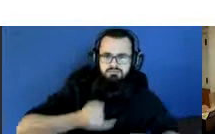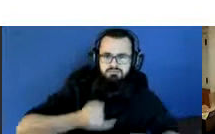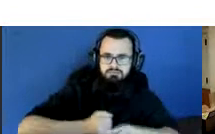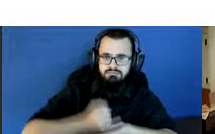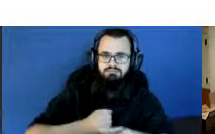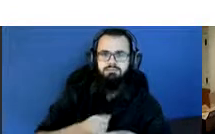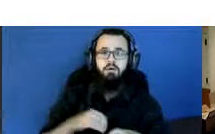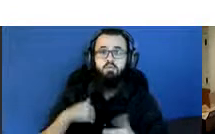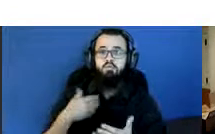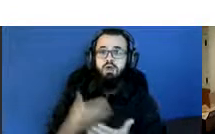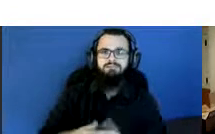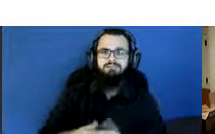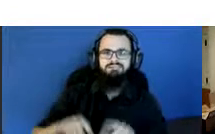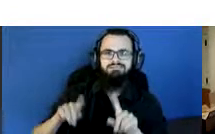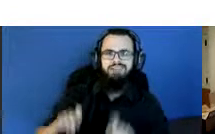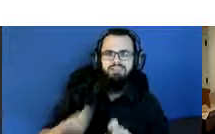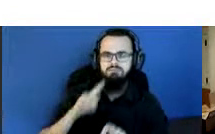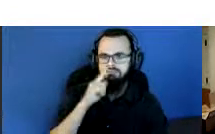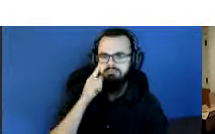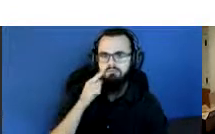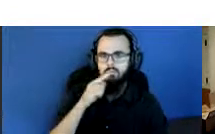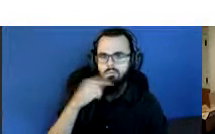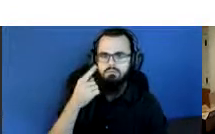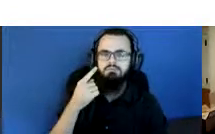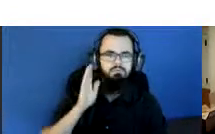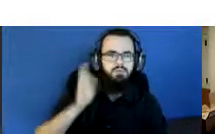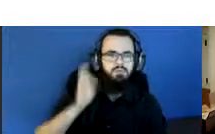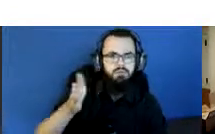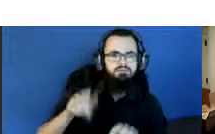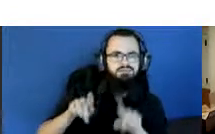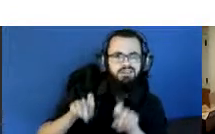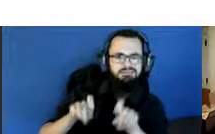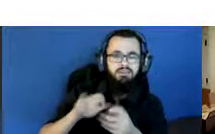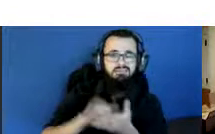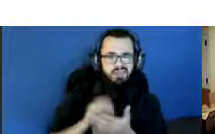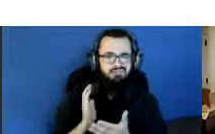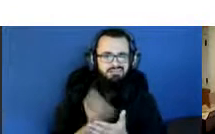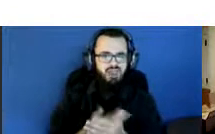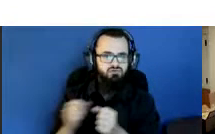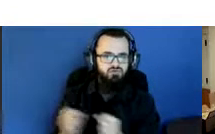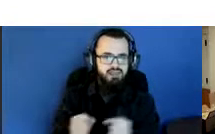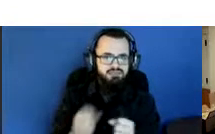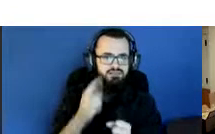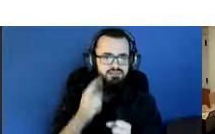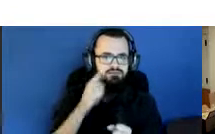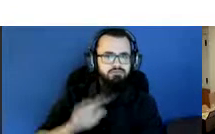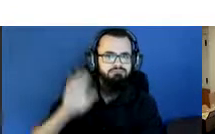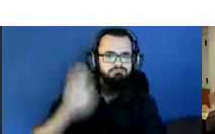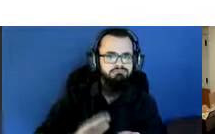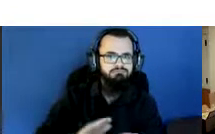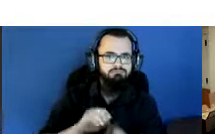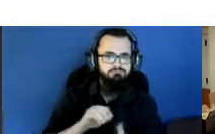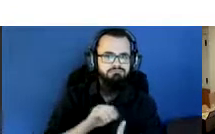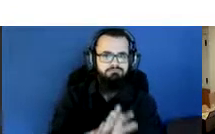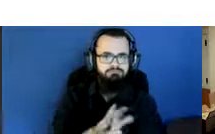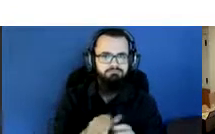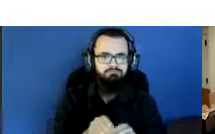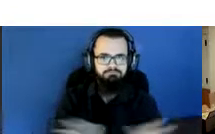So that's one of the steps that we're taking in that testing strategy to help engage folks through